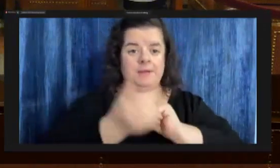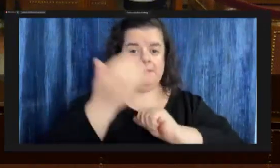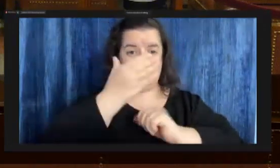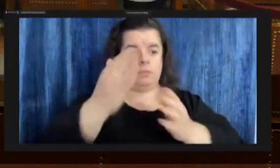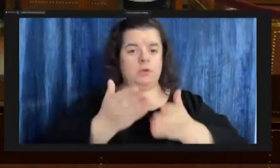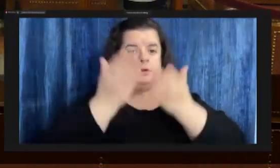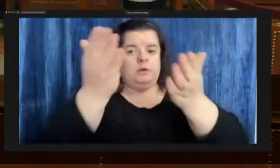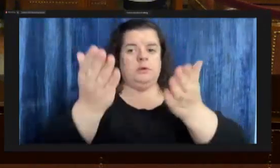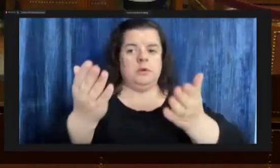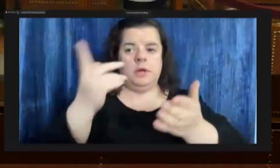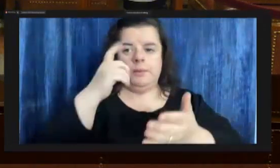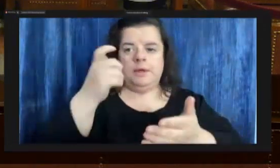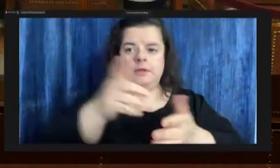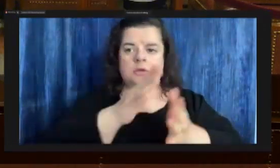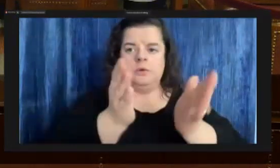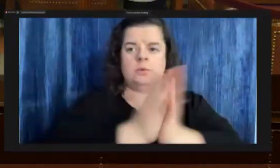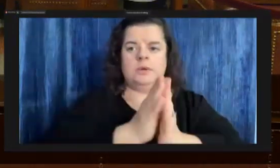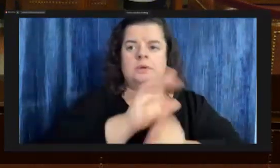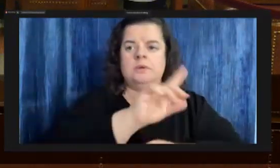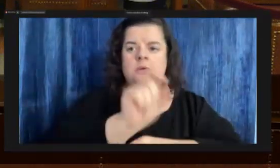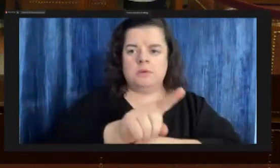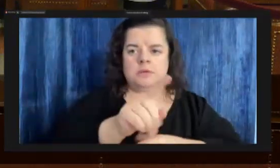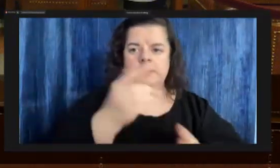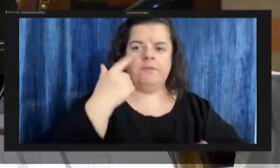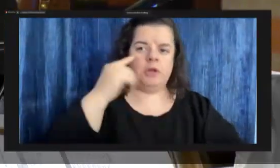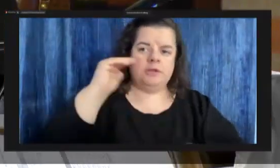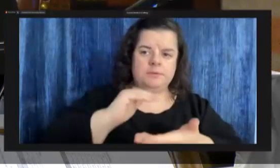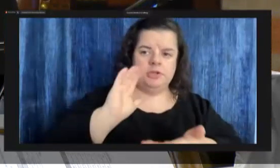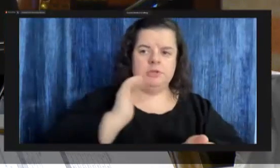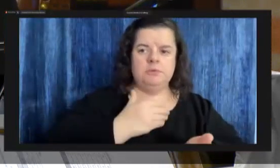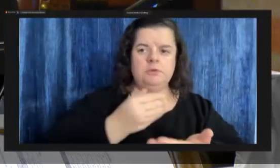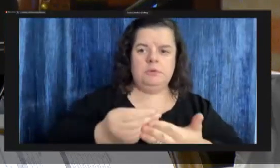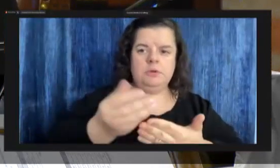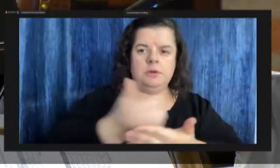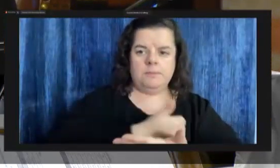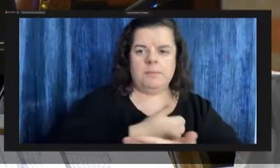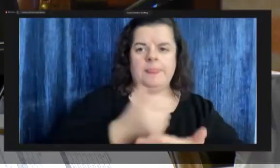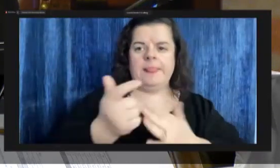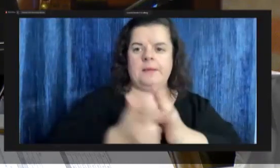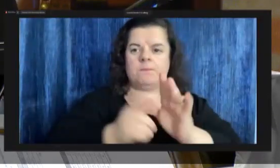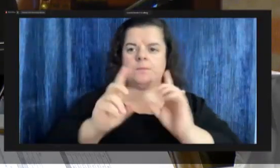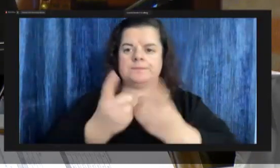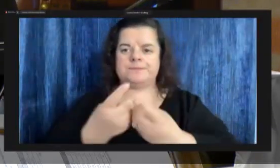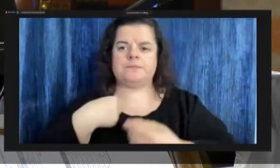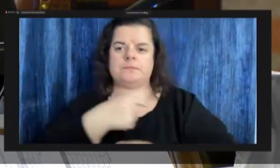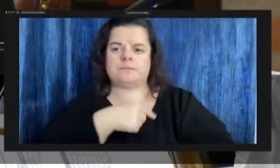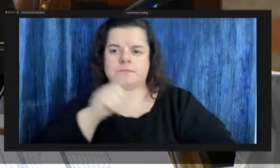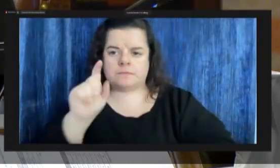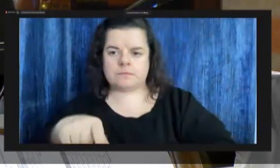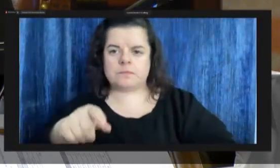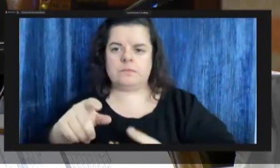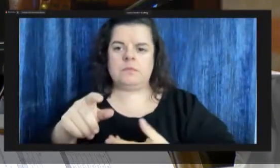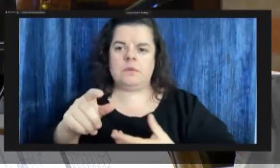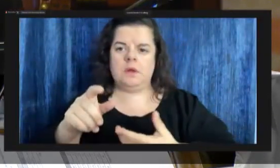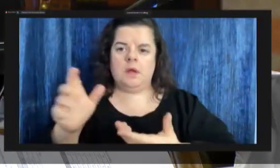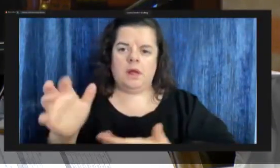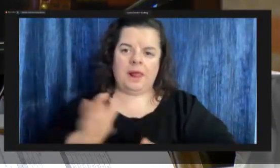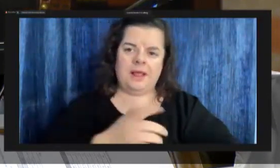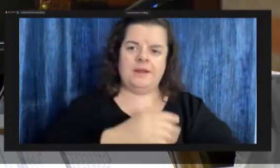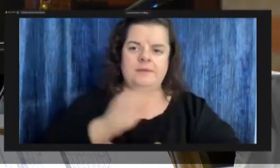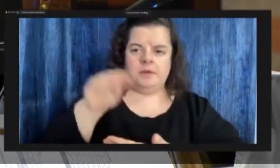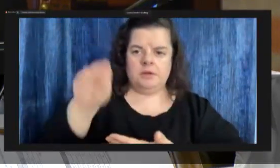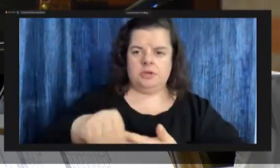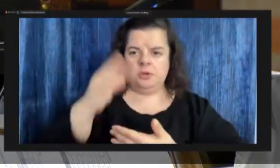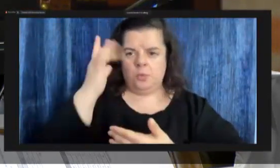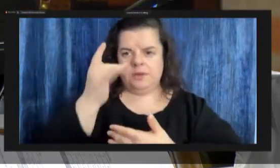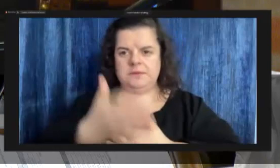because the question about diminishing our salaries and the law saying that law department saying we should take the collective percentage. That's why it's on there, because